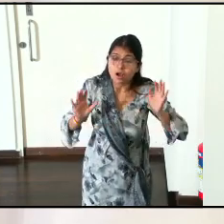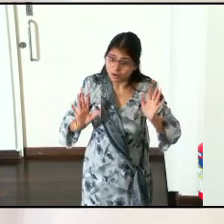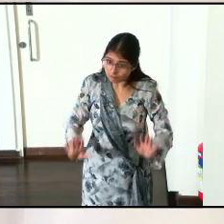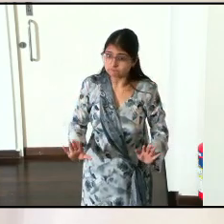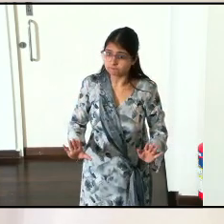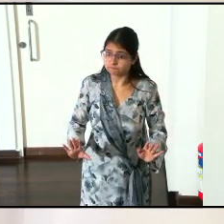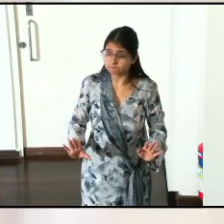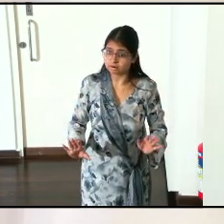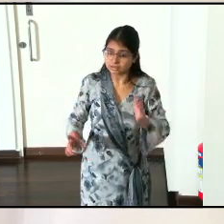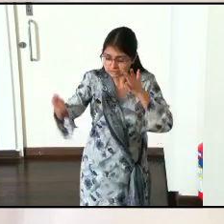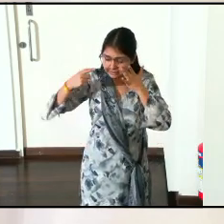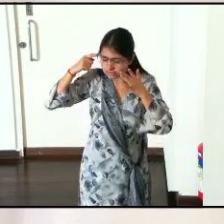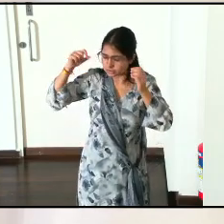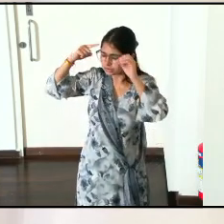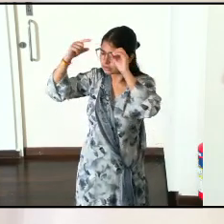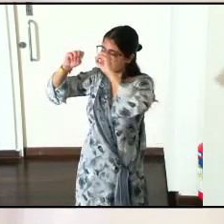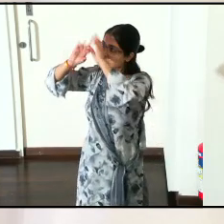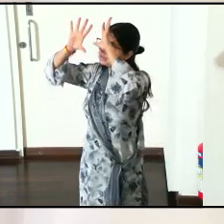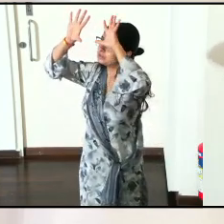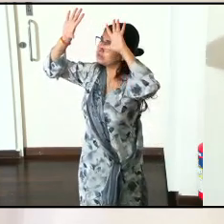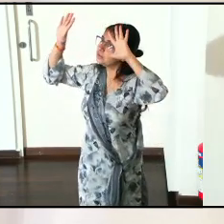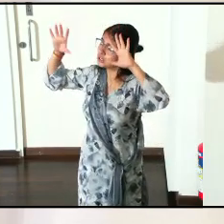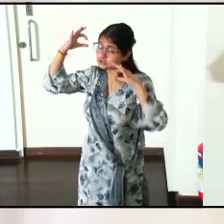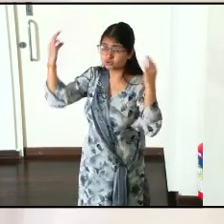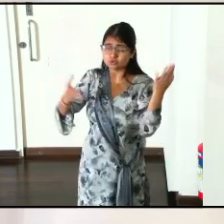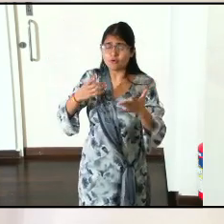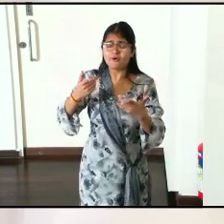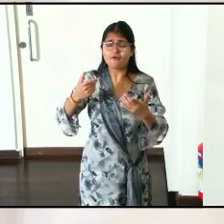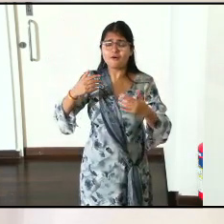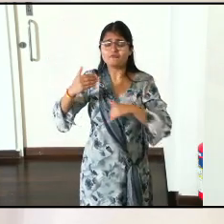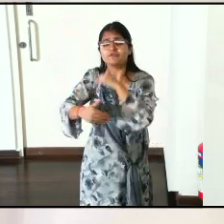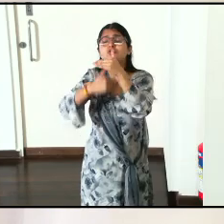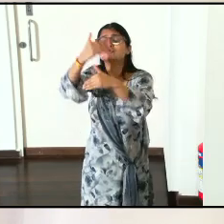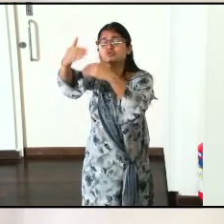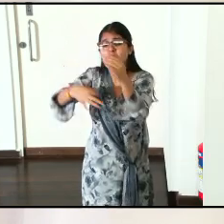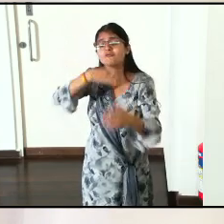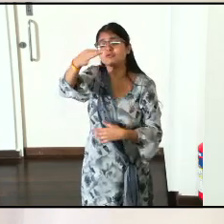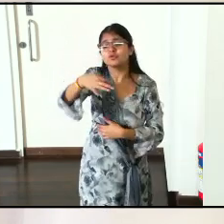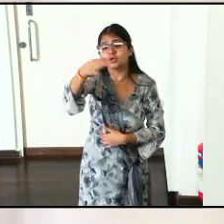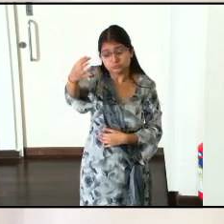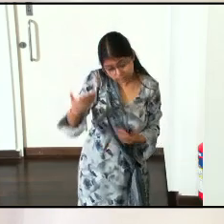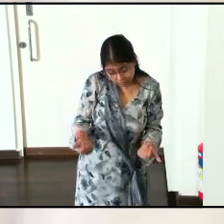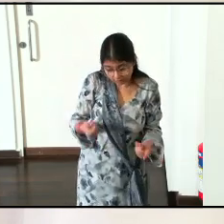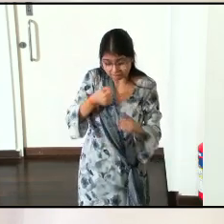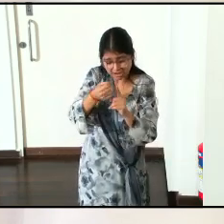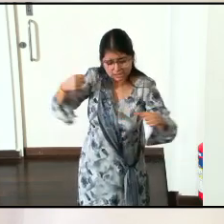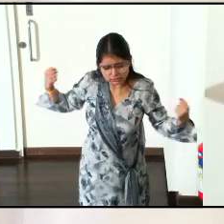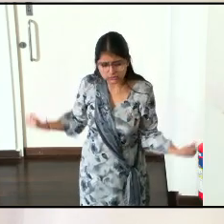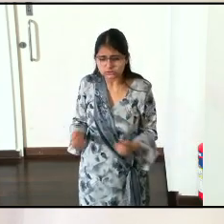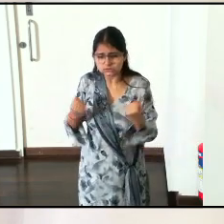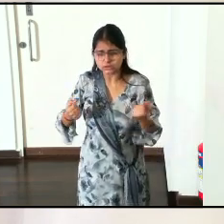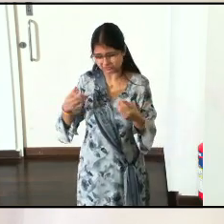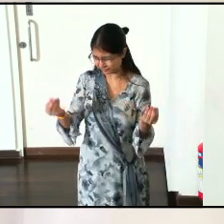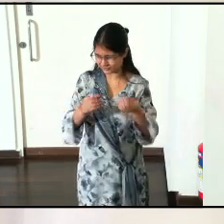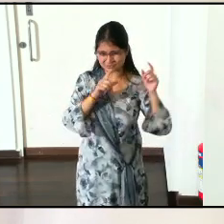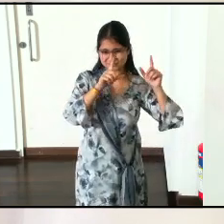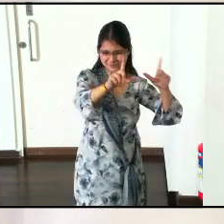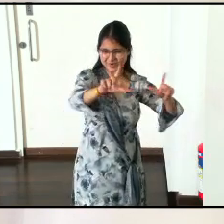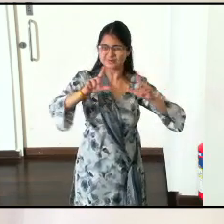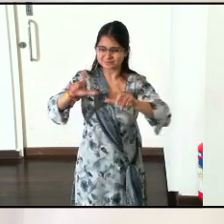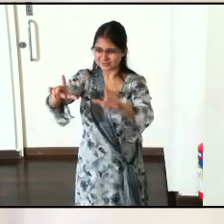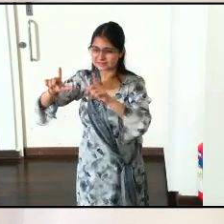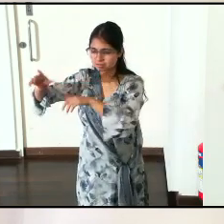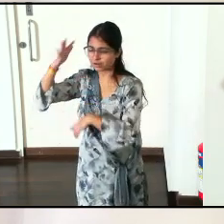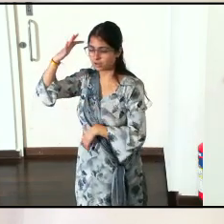was, imagining new futures is also about fighting structures of power. So some of these posters are also reminders